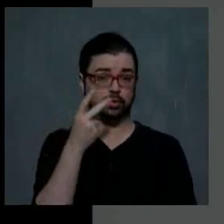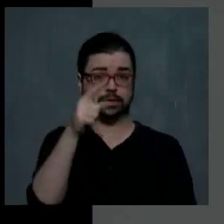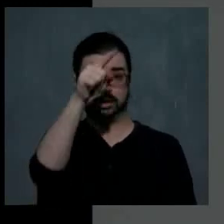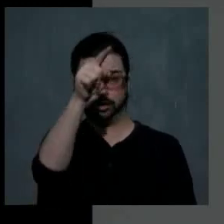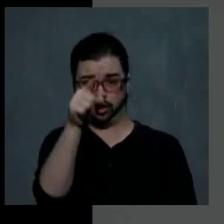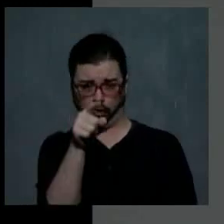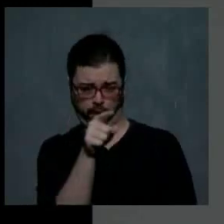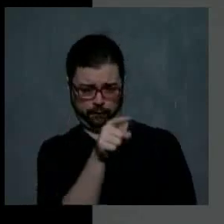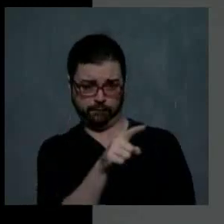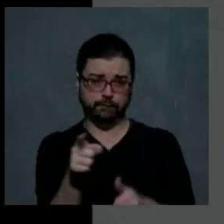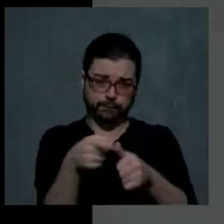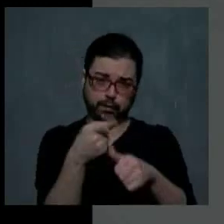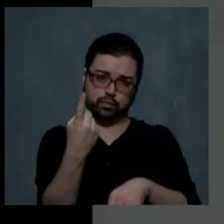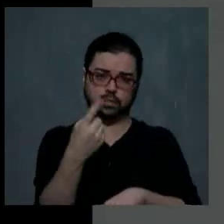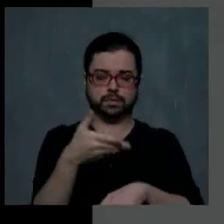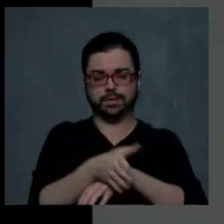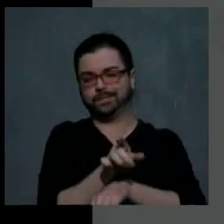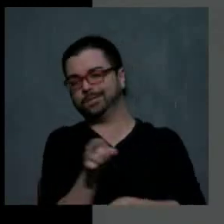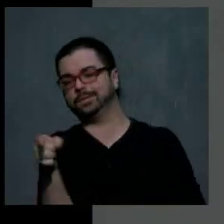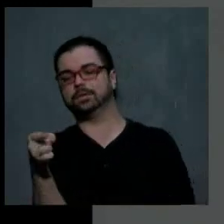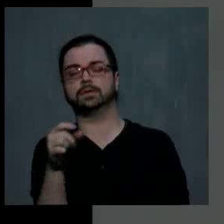where this site is located at.